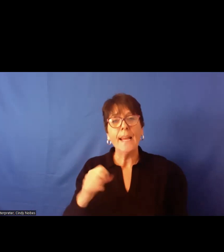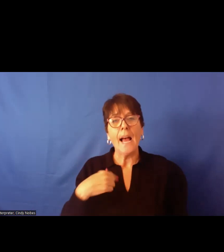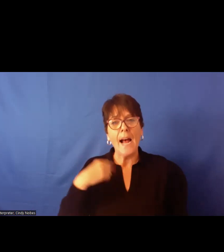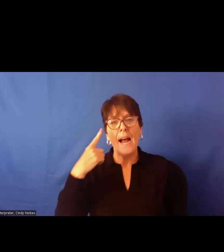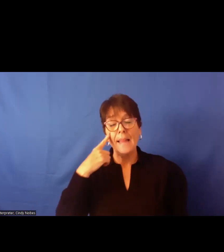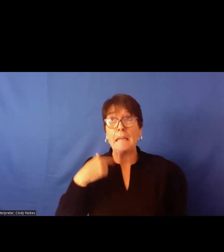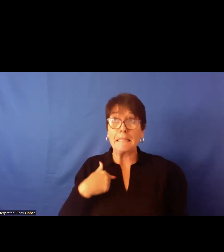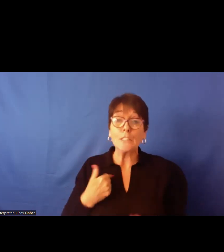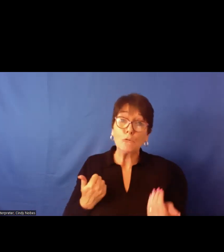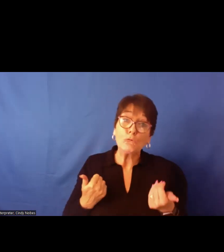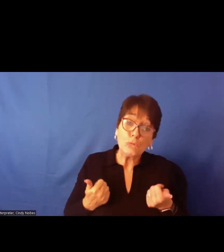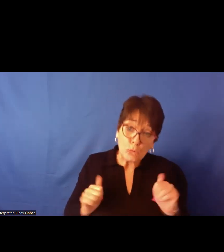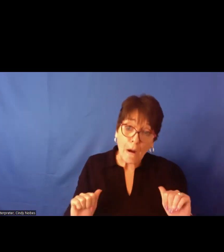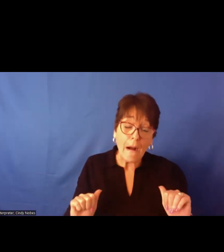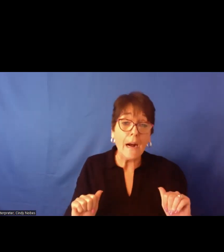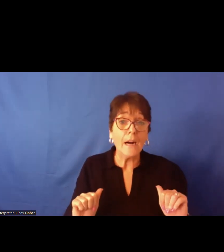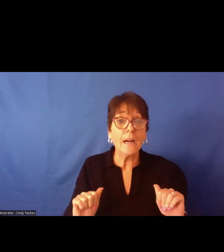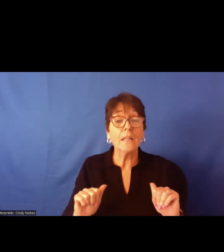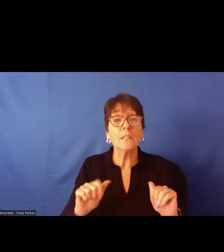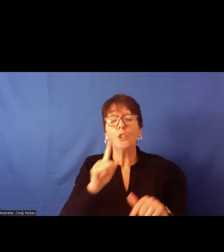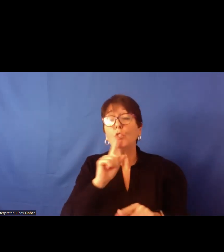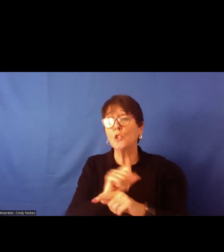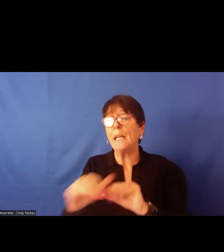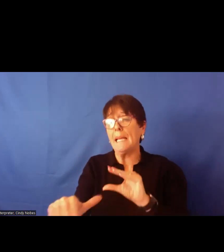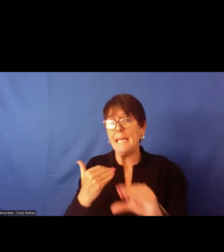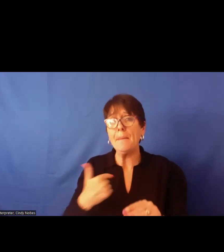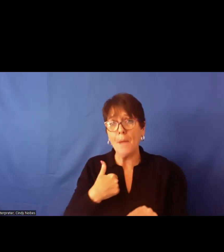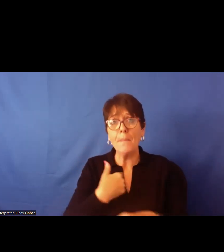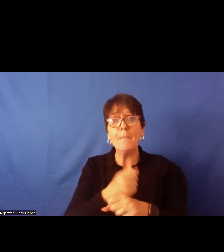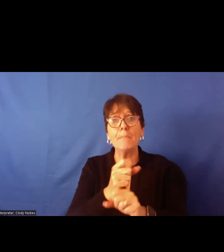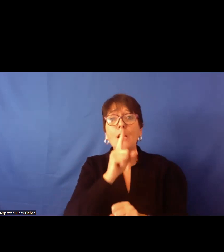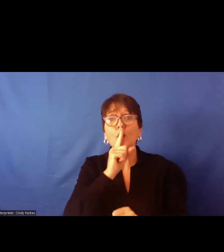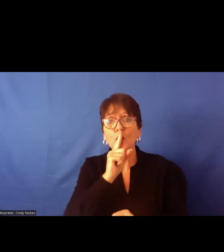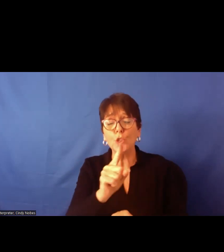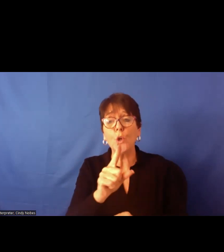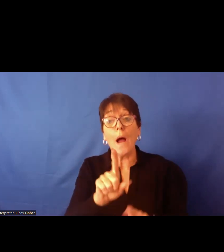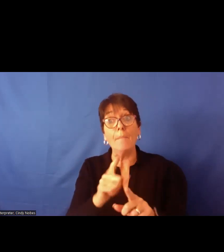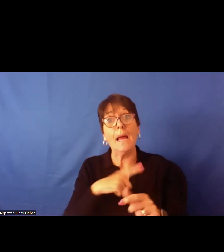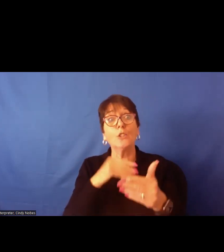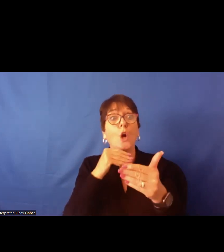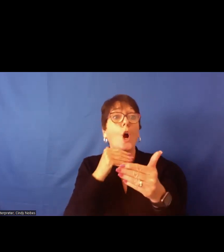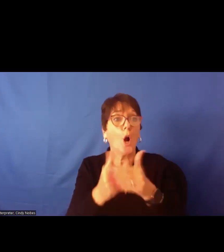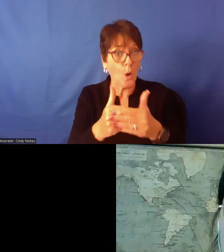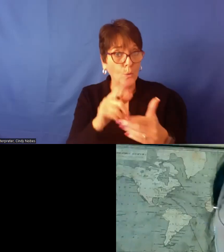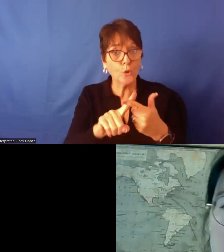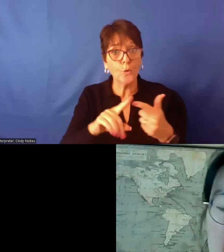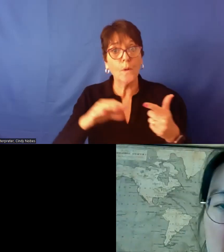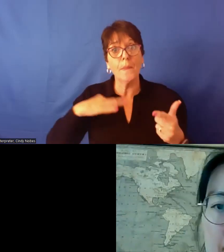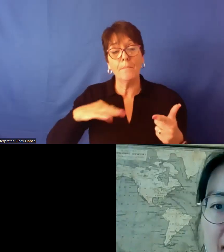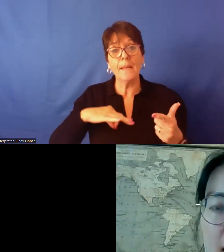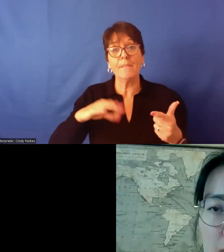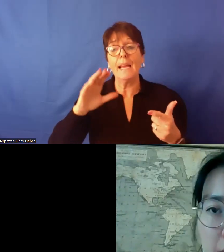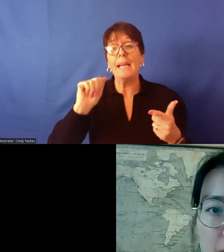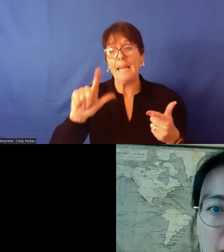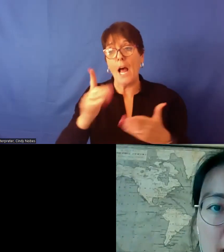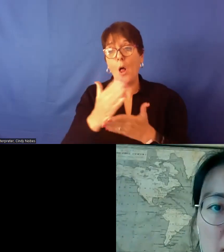take a stab at it, Liddy. If not, if you could certainly email me just to make sure I'm not as close to the kind of the Benefits Cal piece. But I